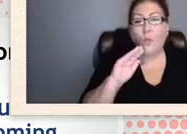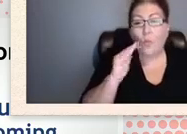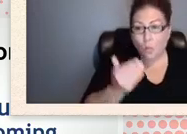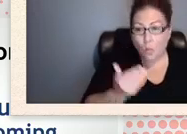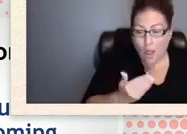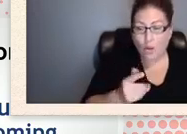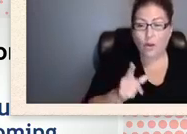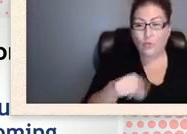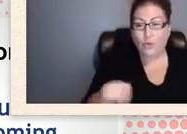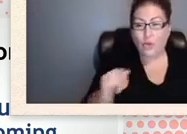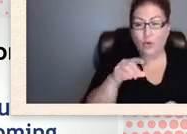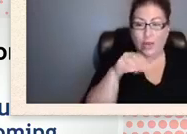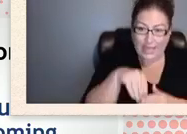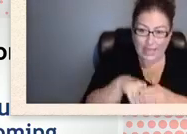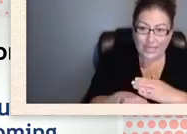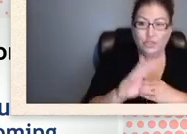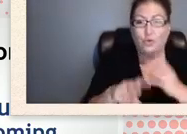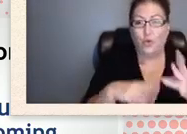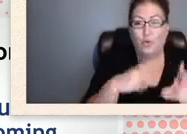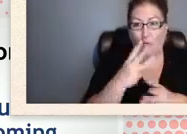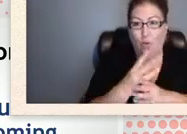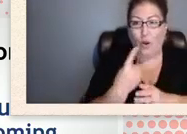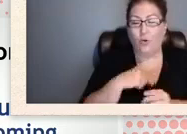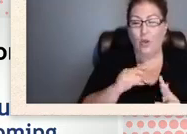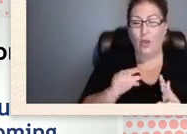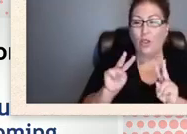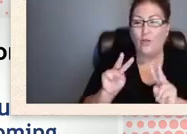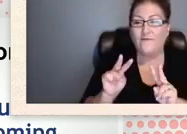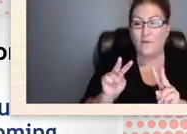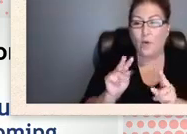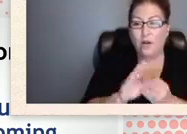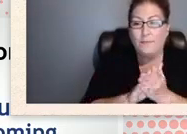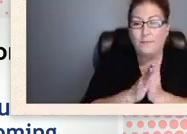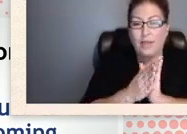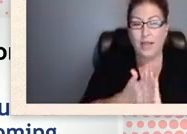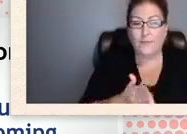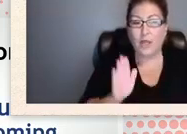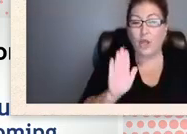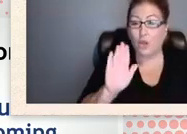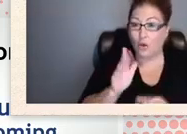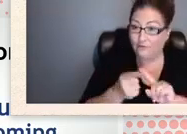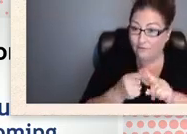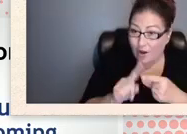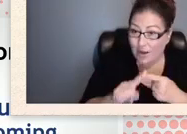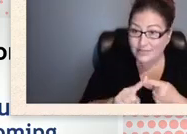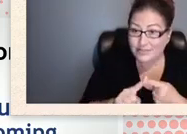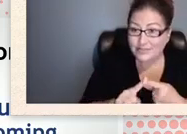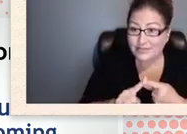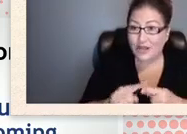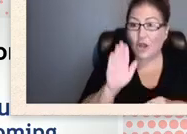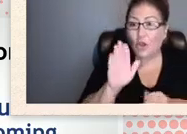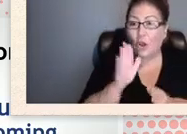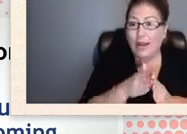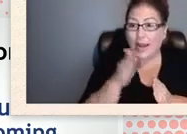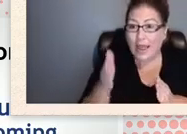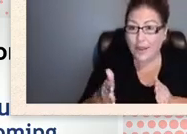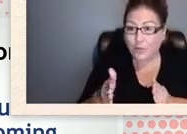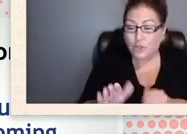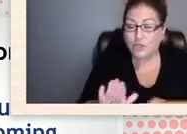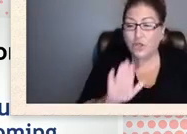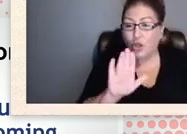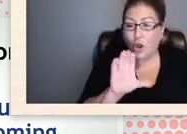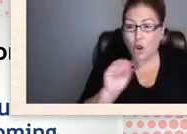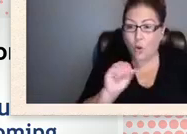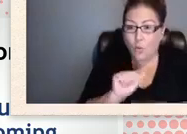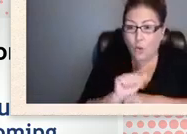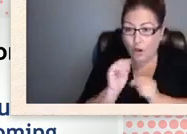into the world. We look forward to becoming your friends, your neighbors, your coworkers.